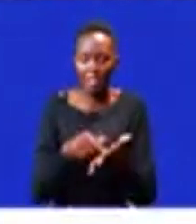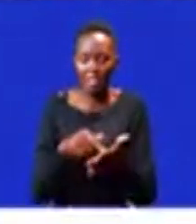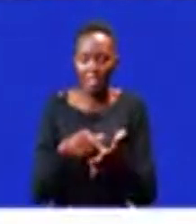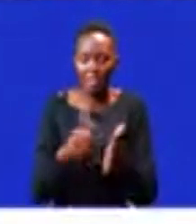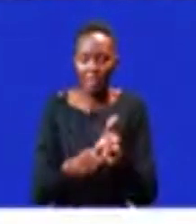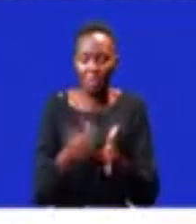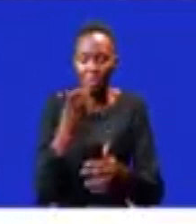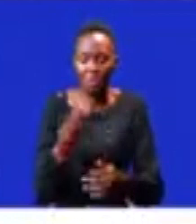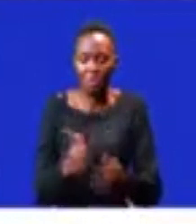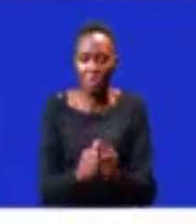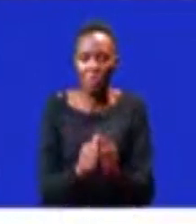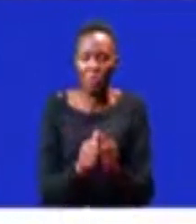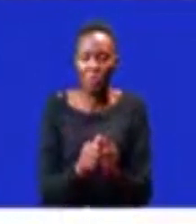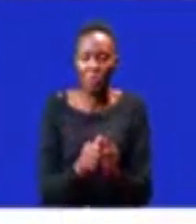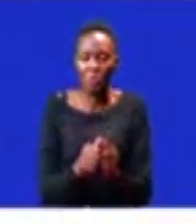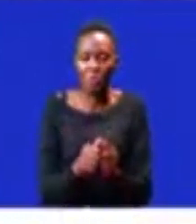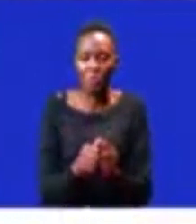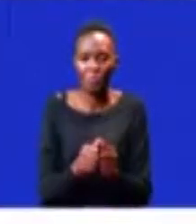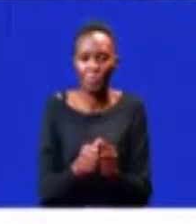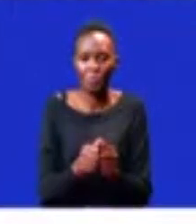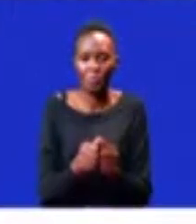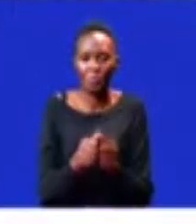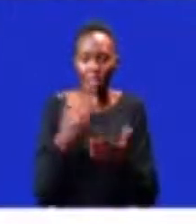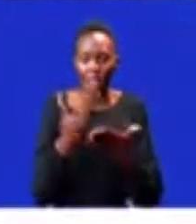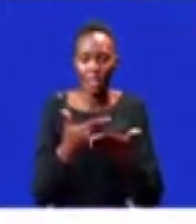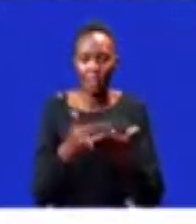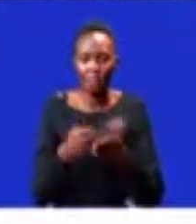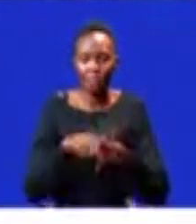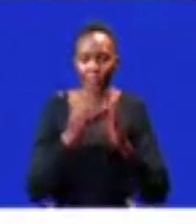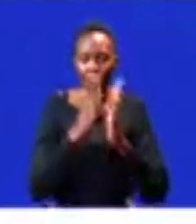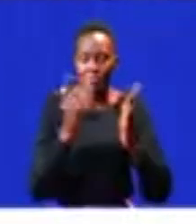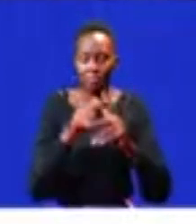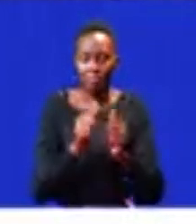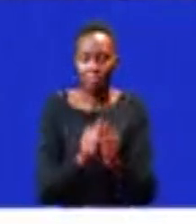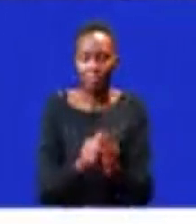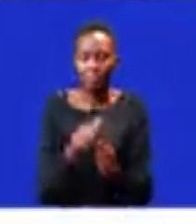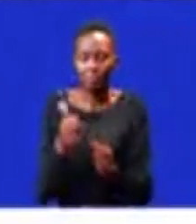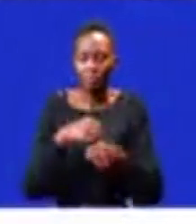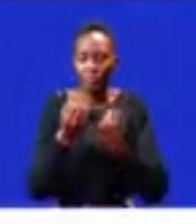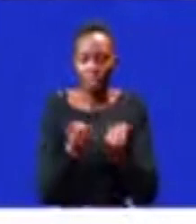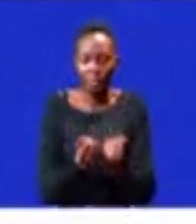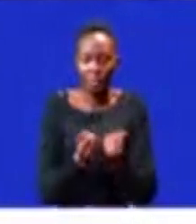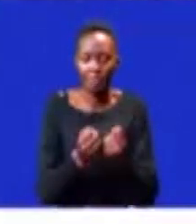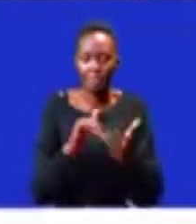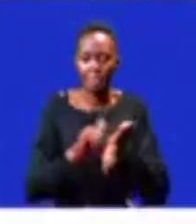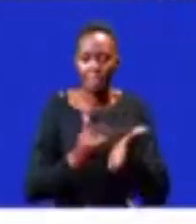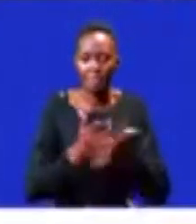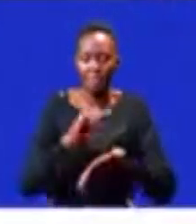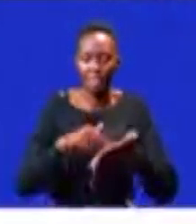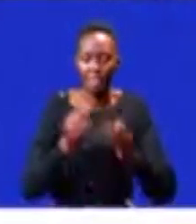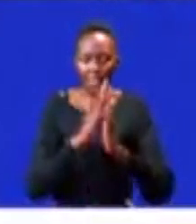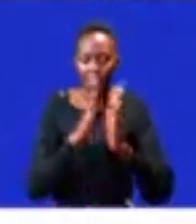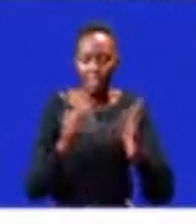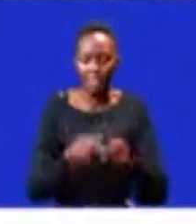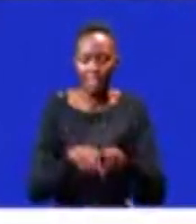continue to face the policy that are in Kisumu County. So thank you very much and congratulations to Nairobi and other organizations that have ensured that this has been success. Korka